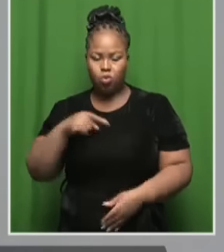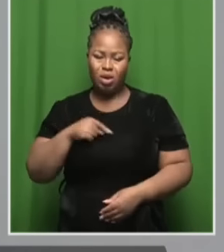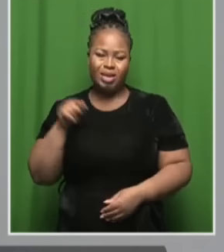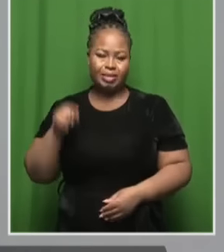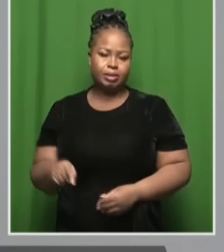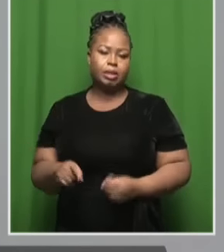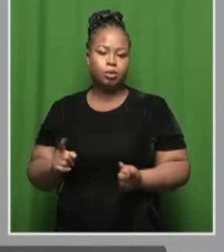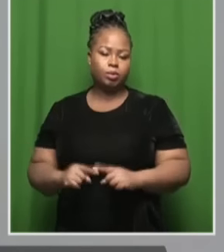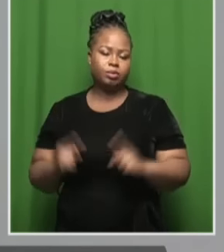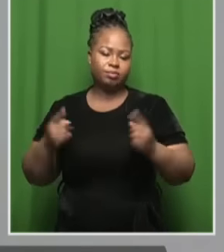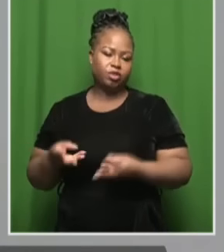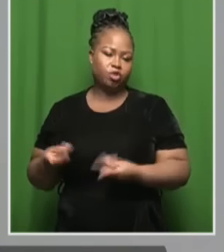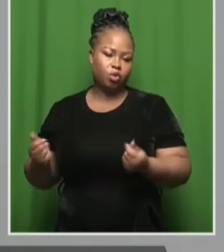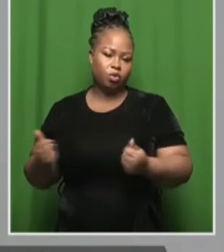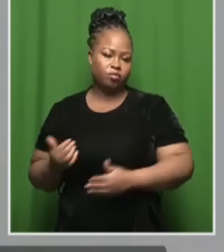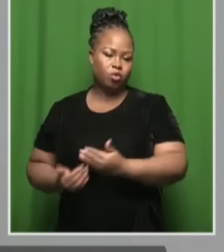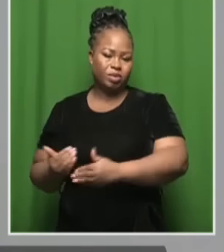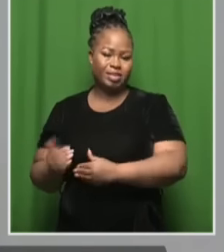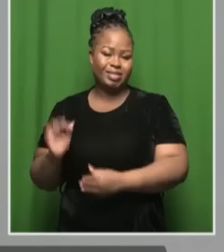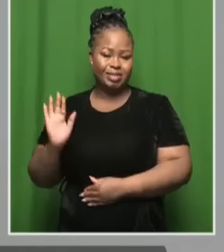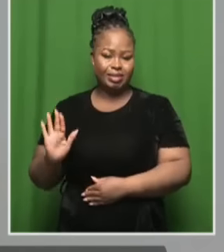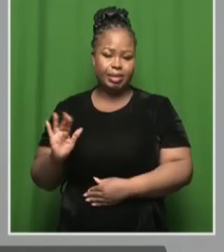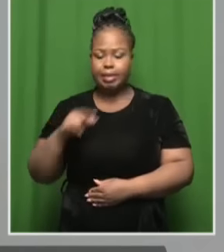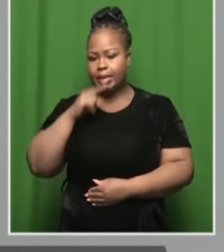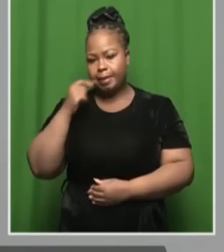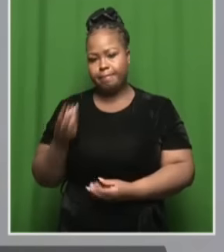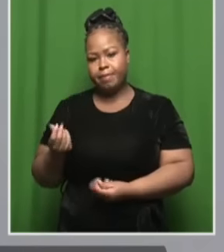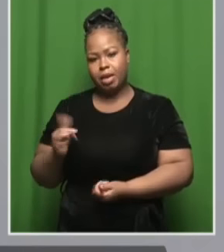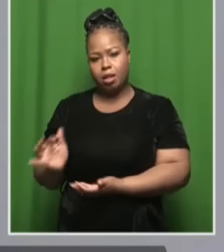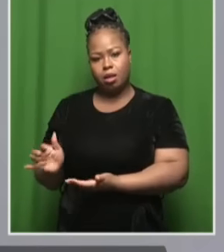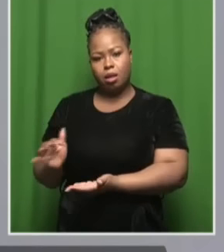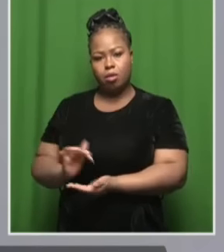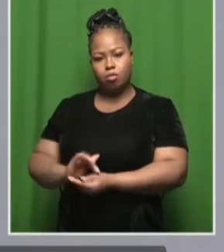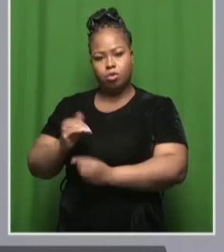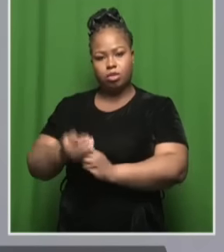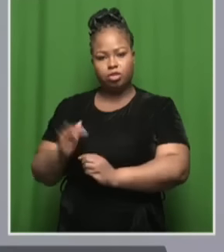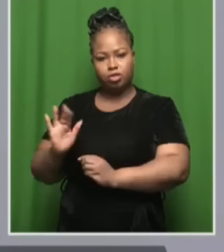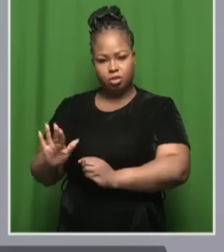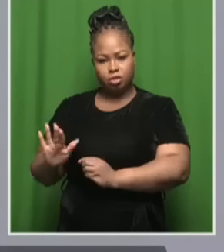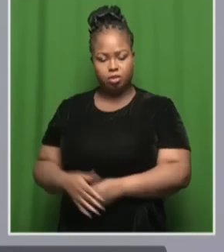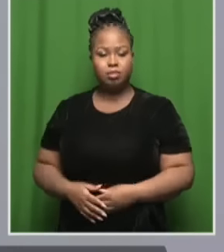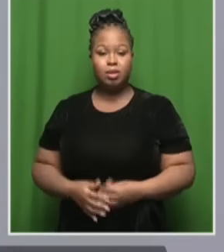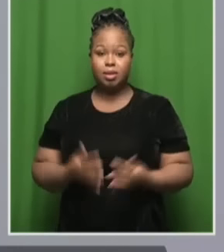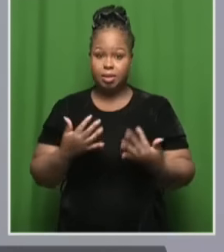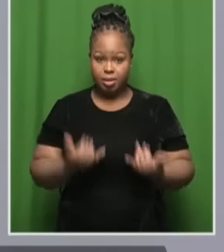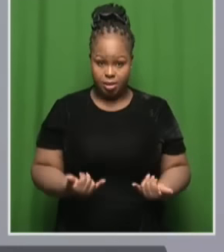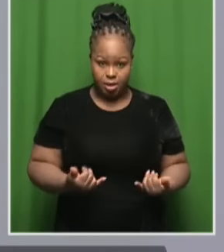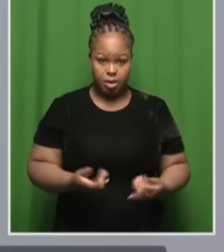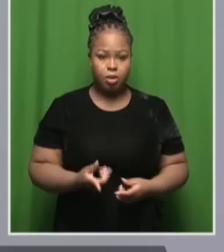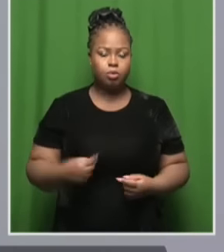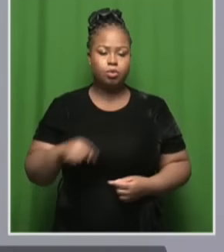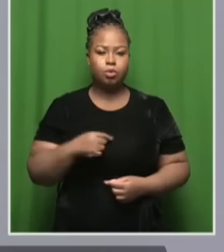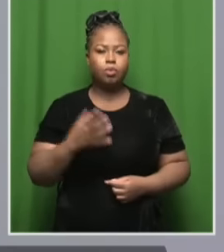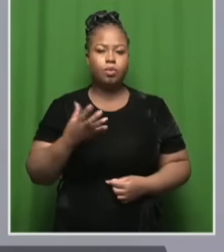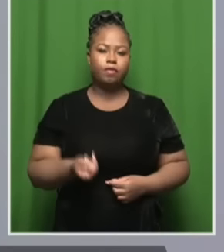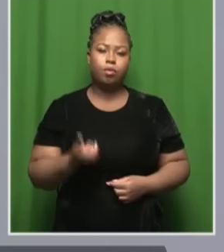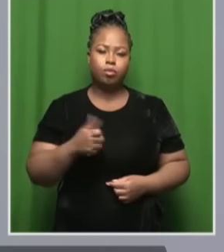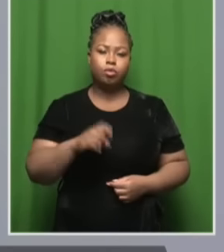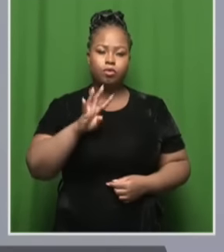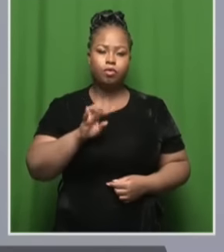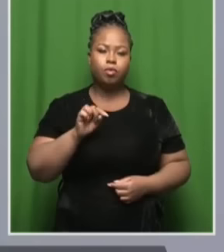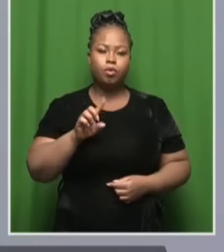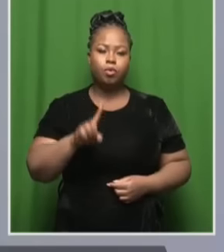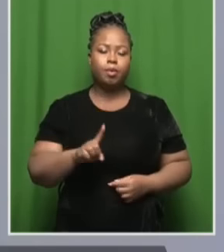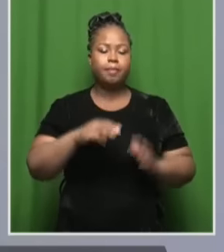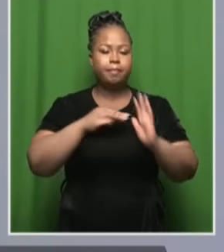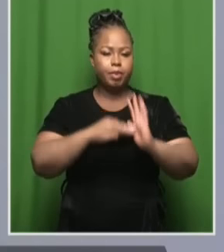with differently in a process called revenue protection. So as we speak right now, we have got around 4.1 million